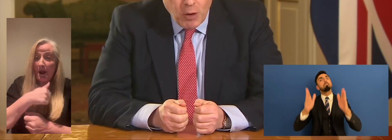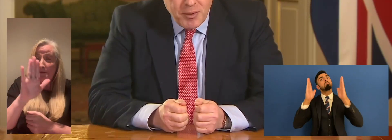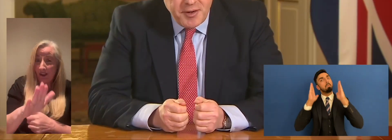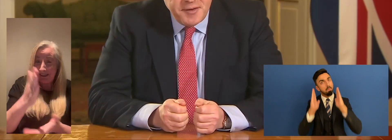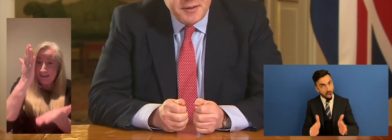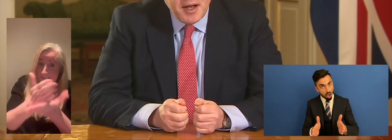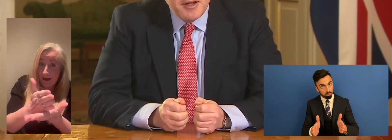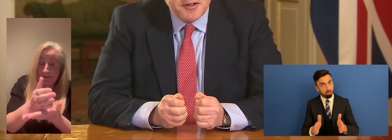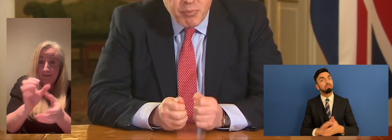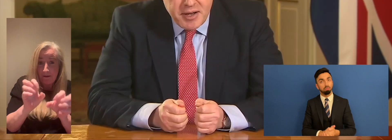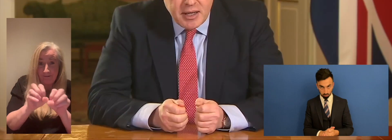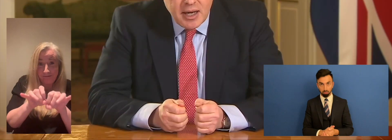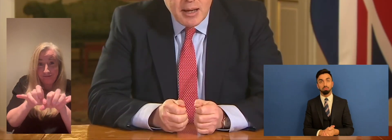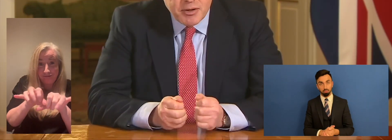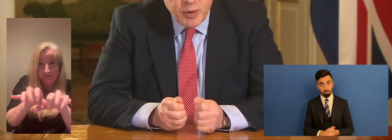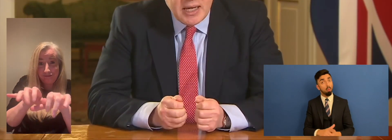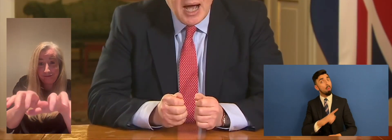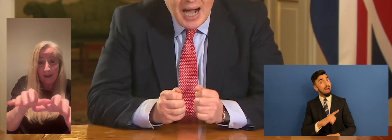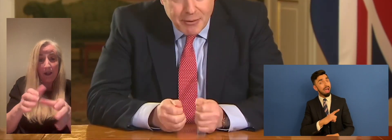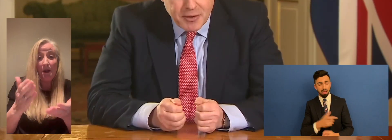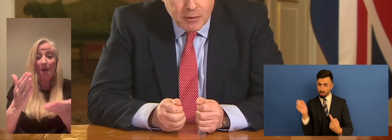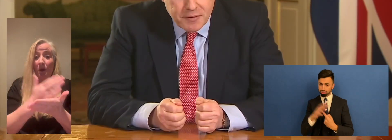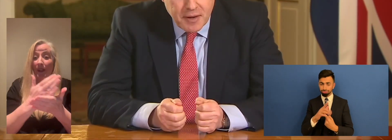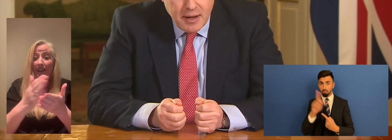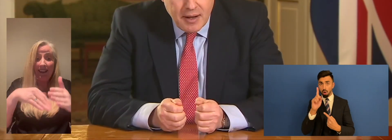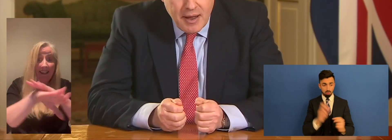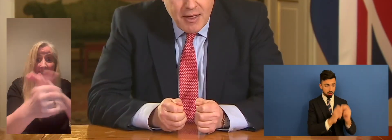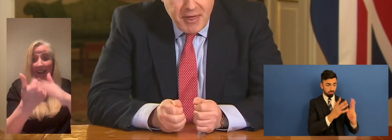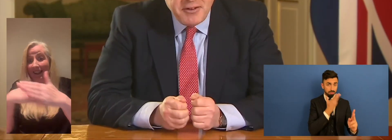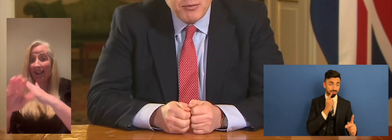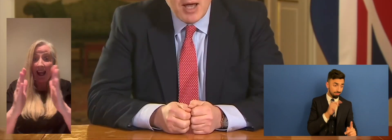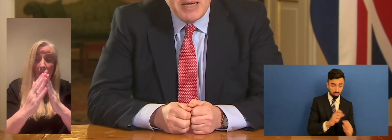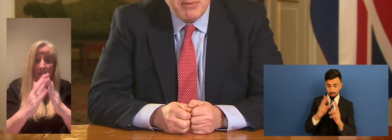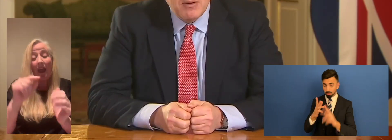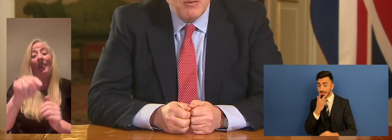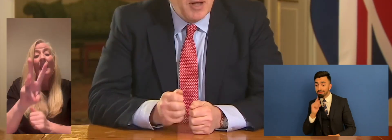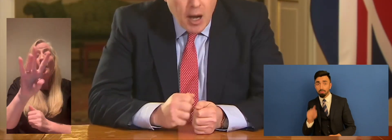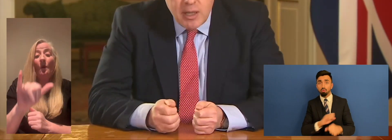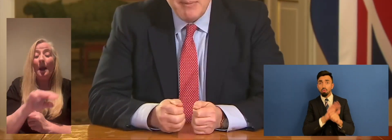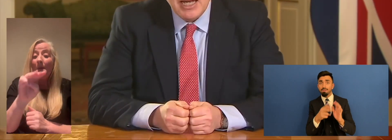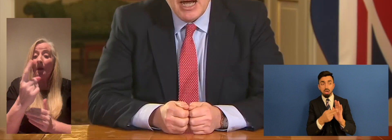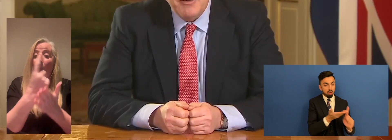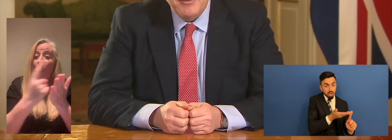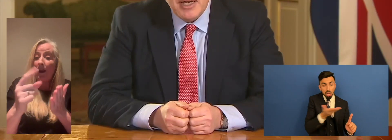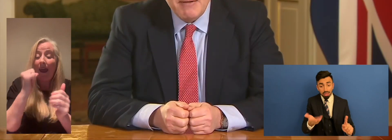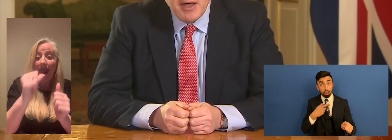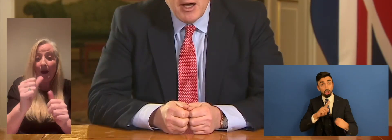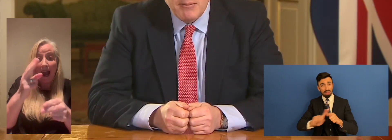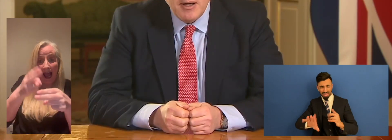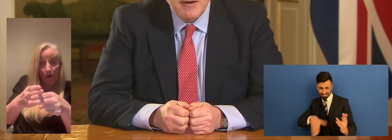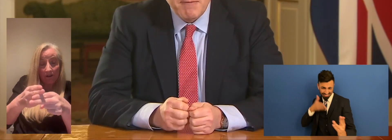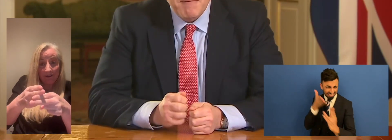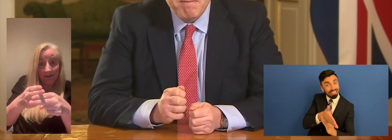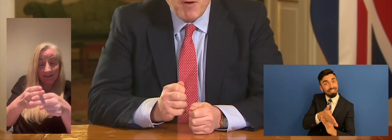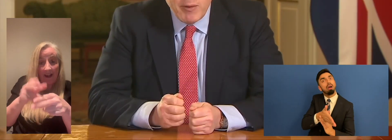to stop the disease spreading between households. That is why people will only be allowed to leave their